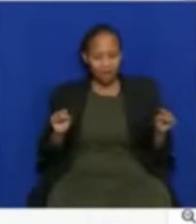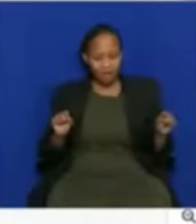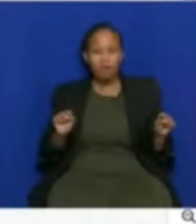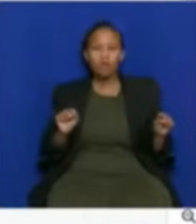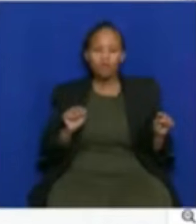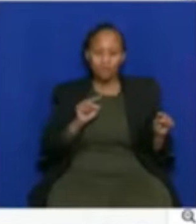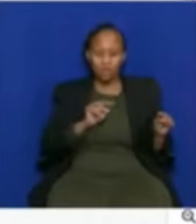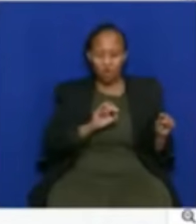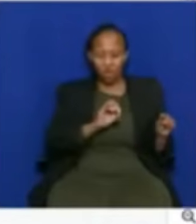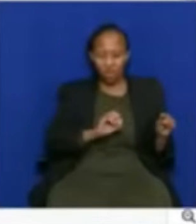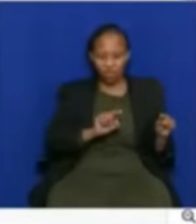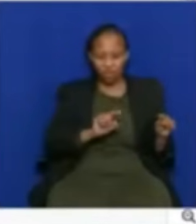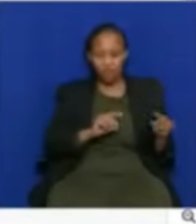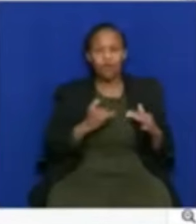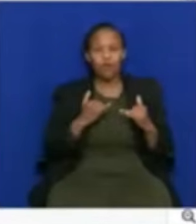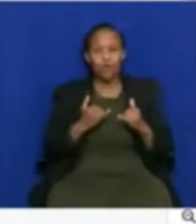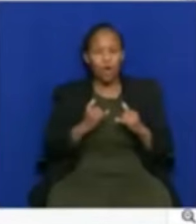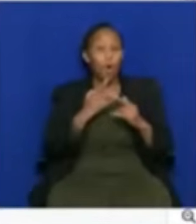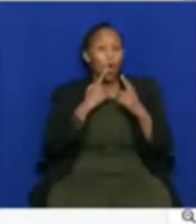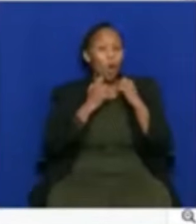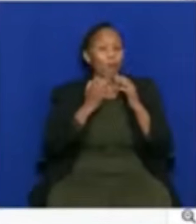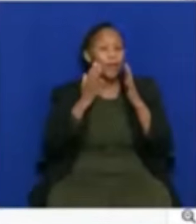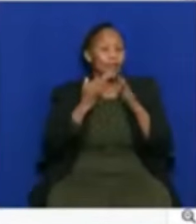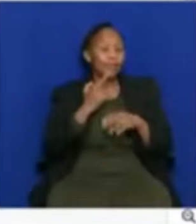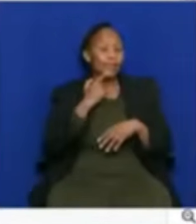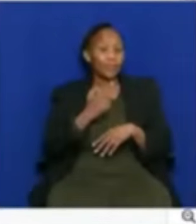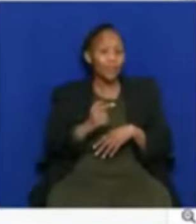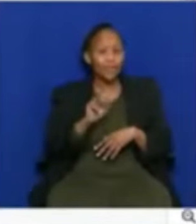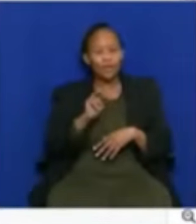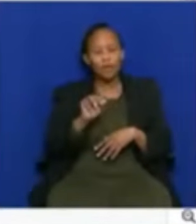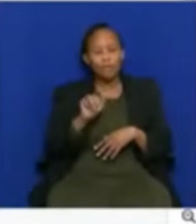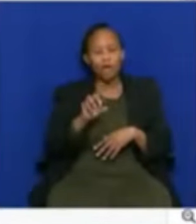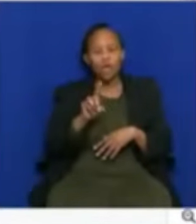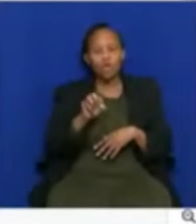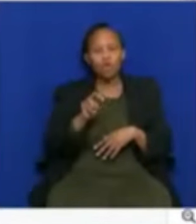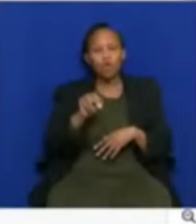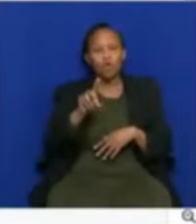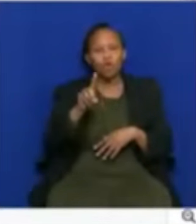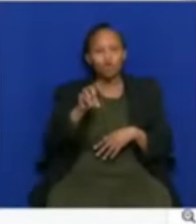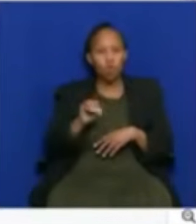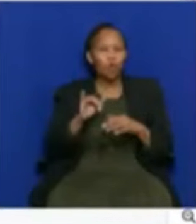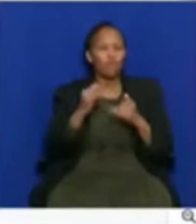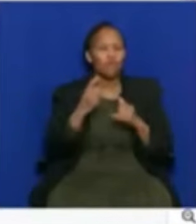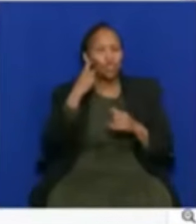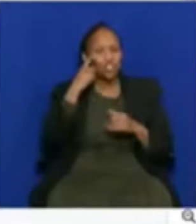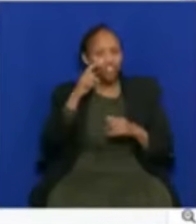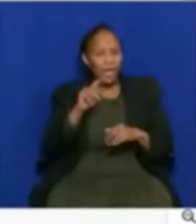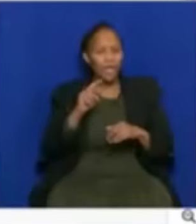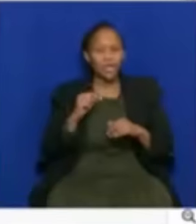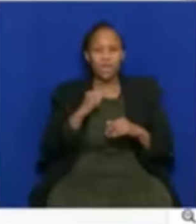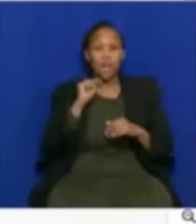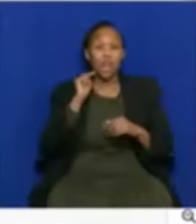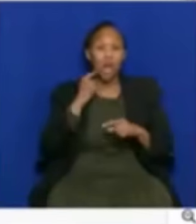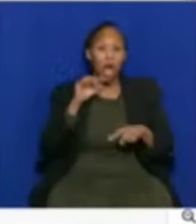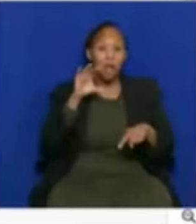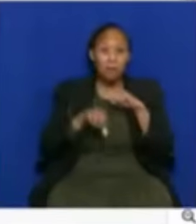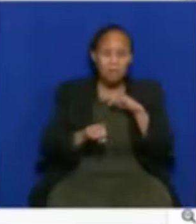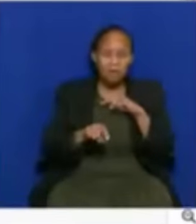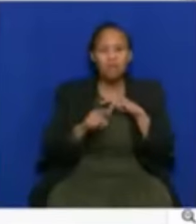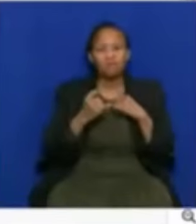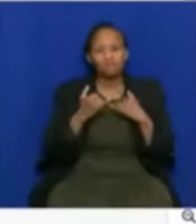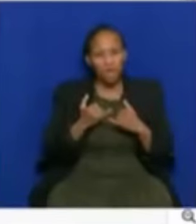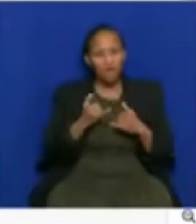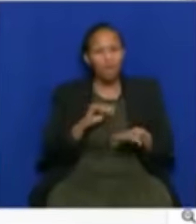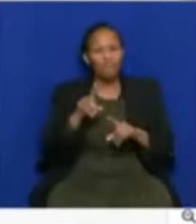complainant alleges that Major General Madondo failed her polygraph examination in July 2024, whereafter the head of vetting,